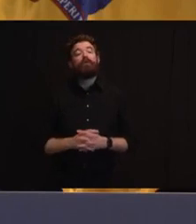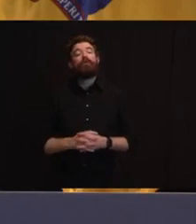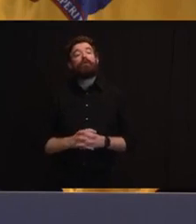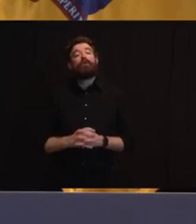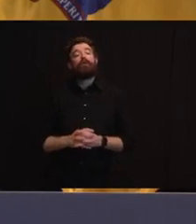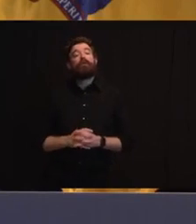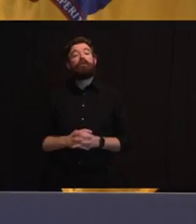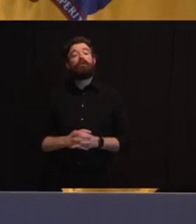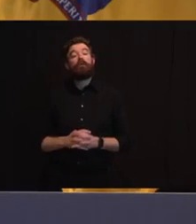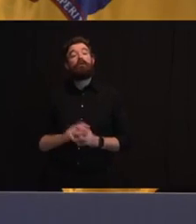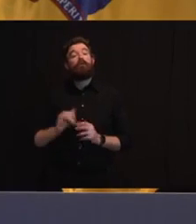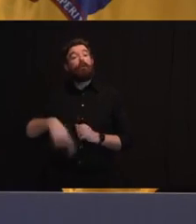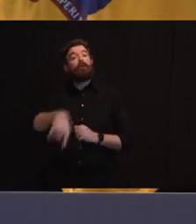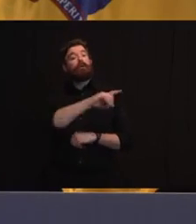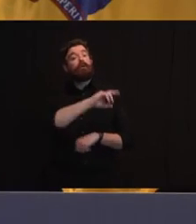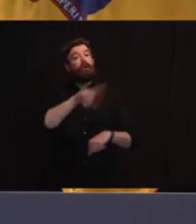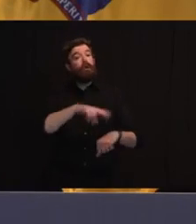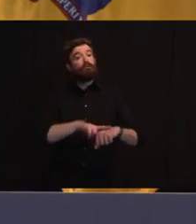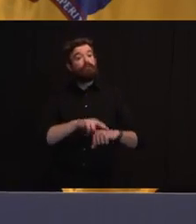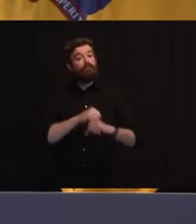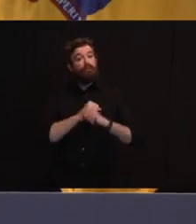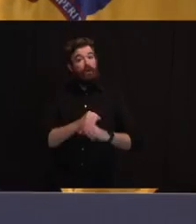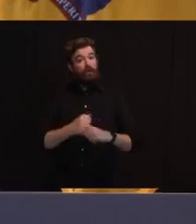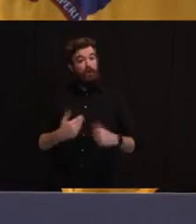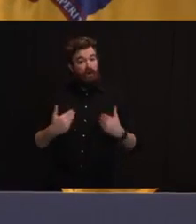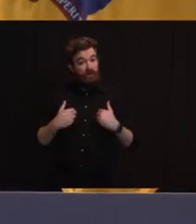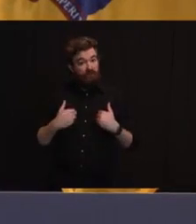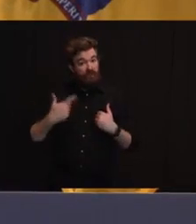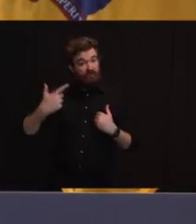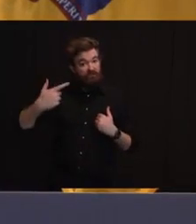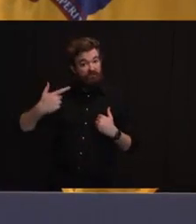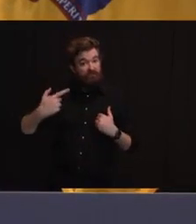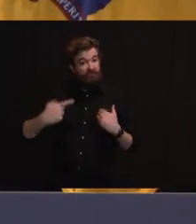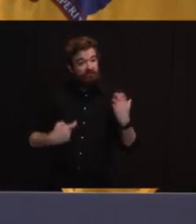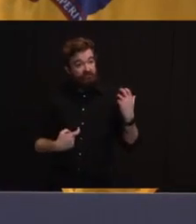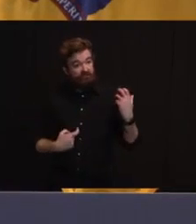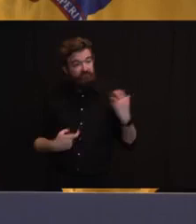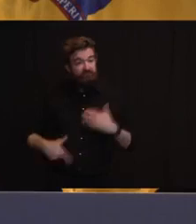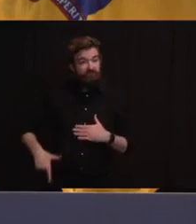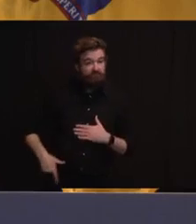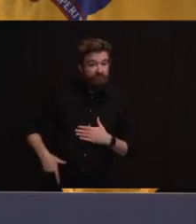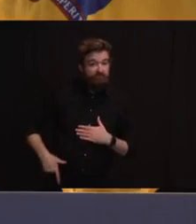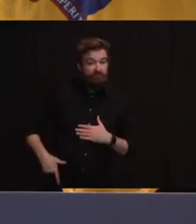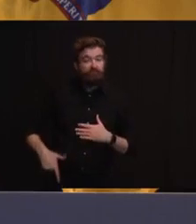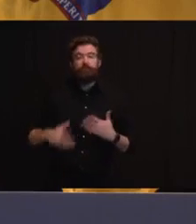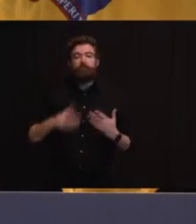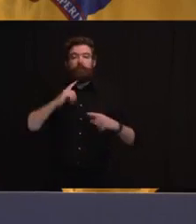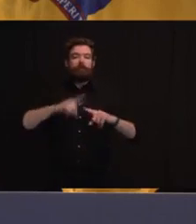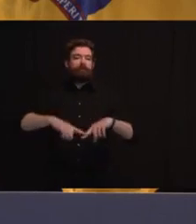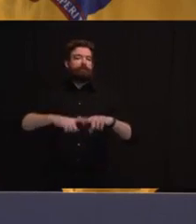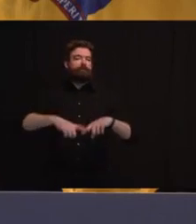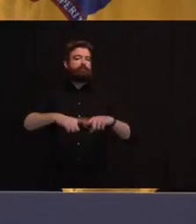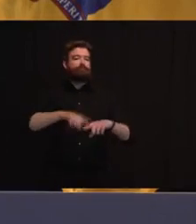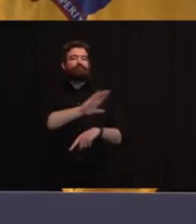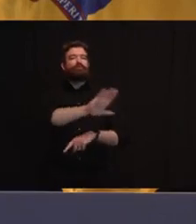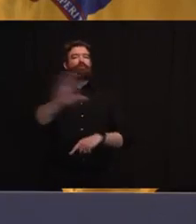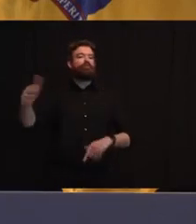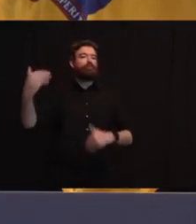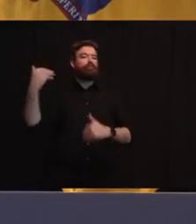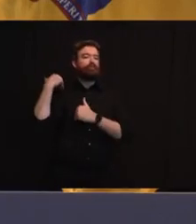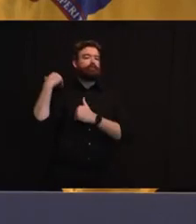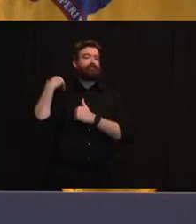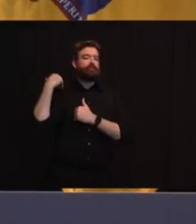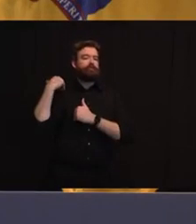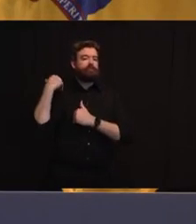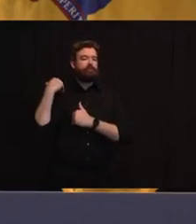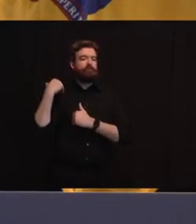they're being assigned to on the given day that you ask that question. So without getting into details, some days they're going to be